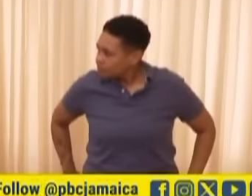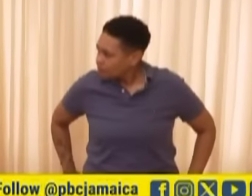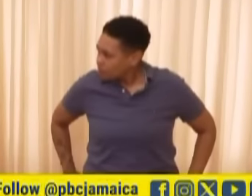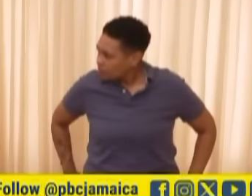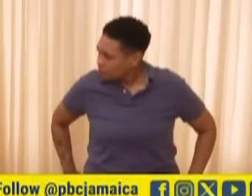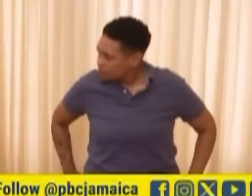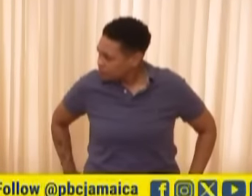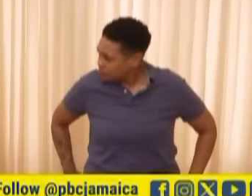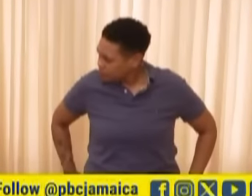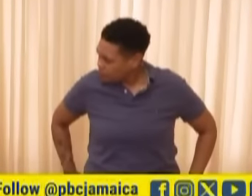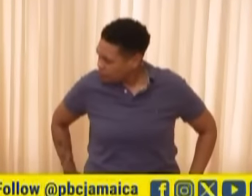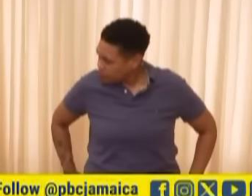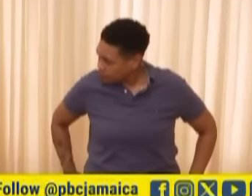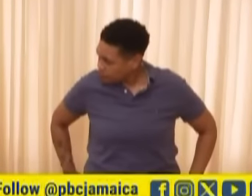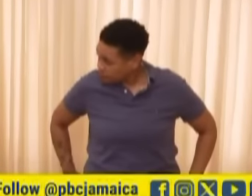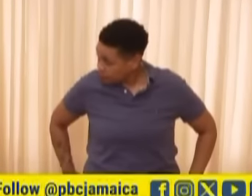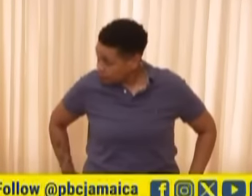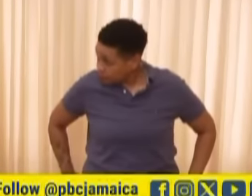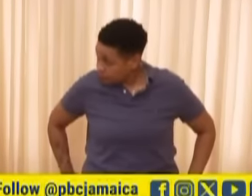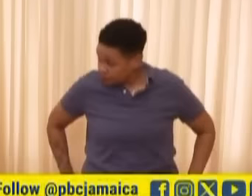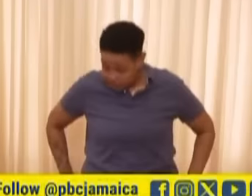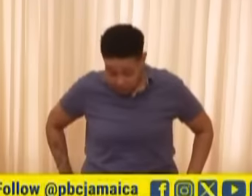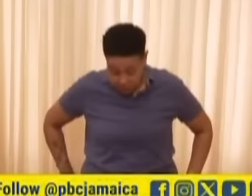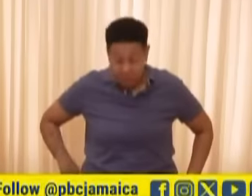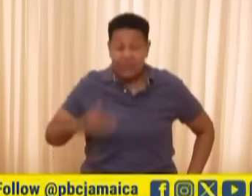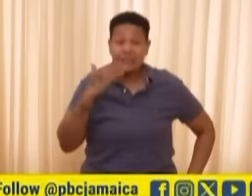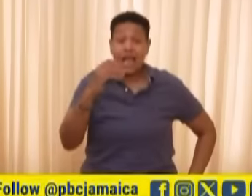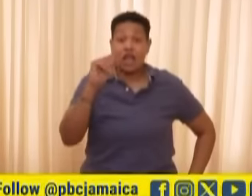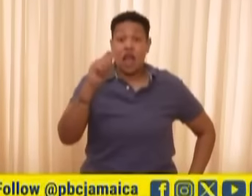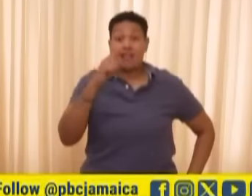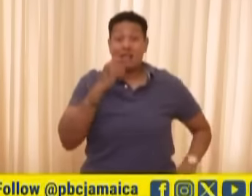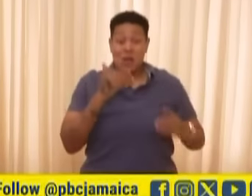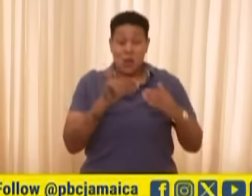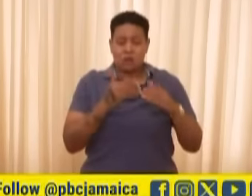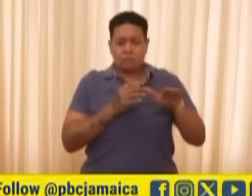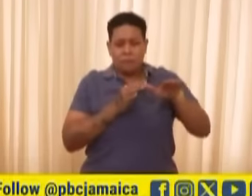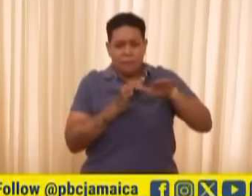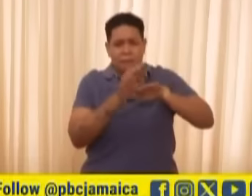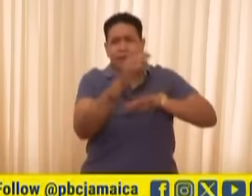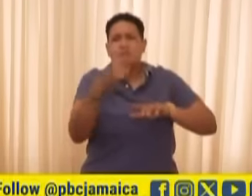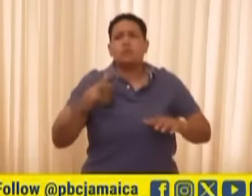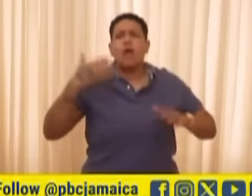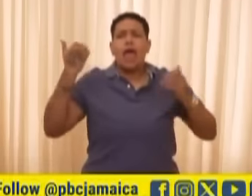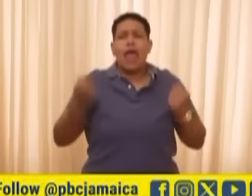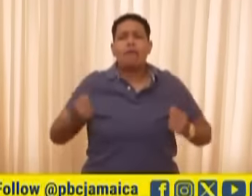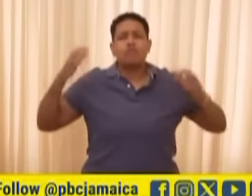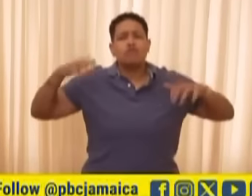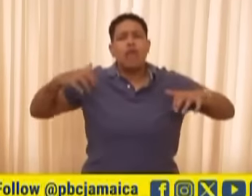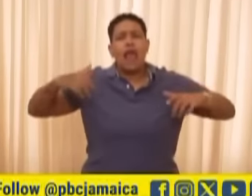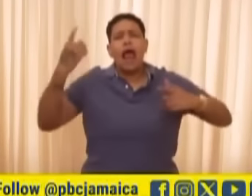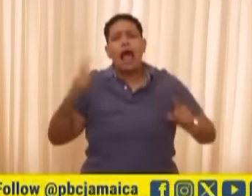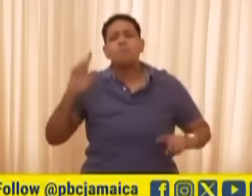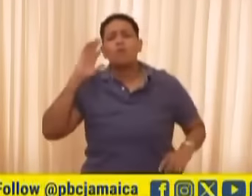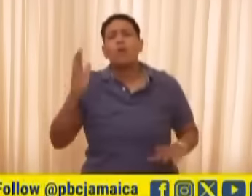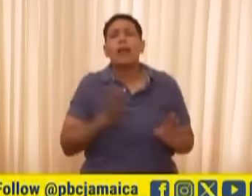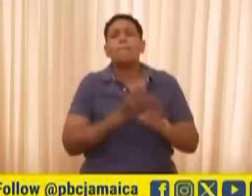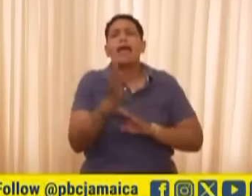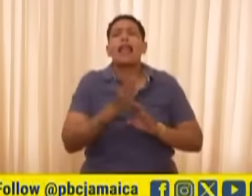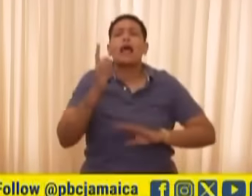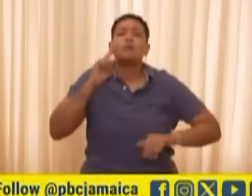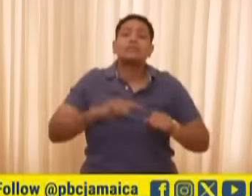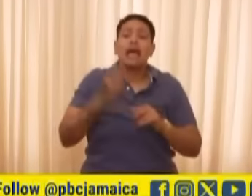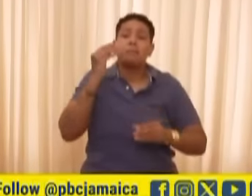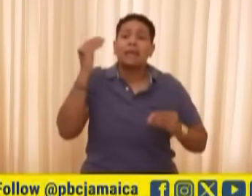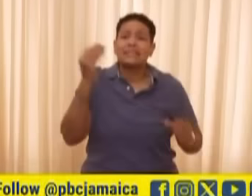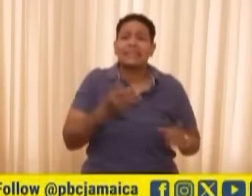you, Arthur, for the question. As the system moves closer and closer to the island, we will start to experience the heavy rainfall. Mainly, I would start by